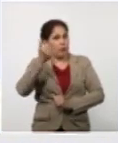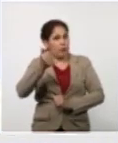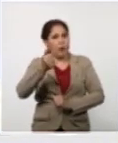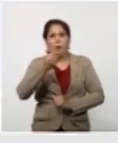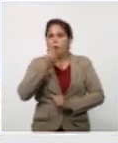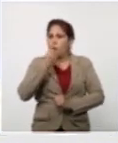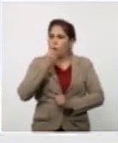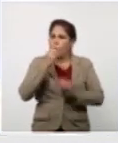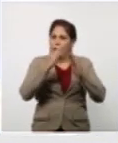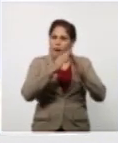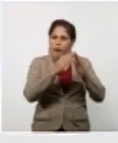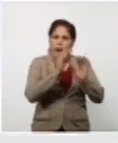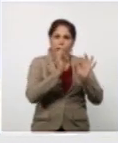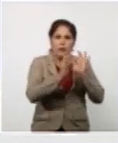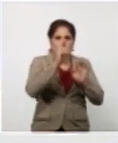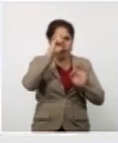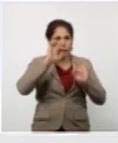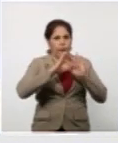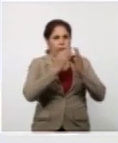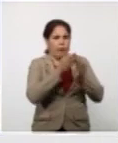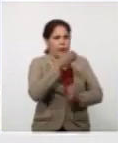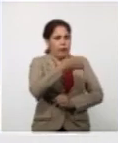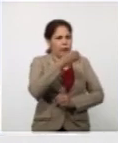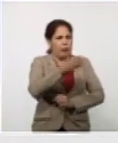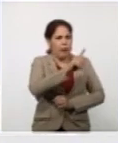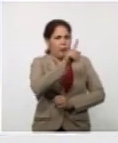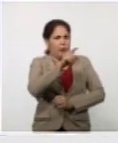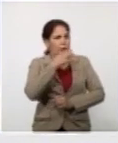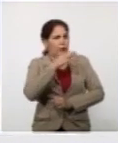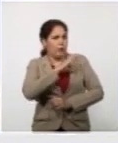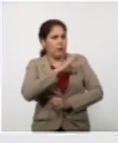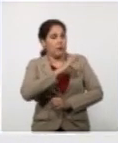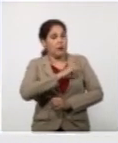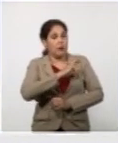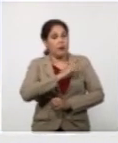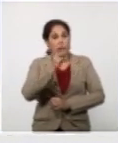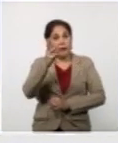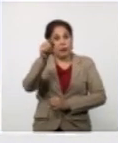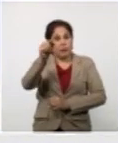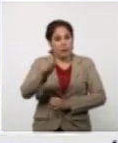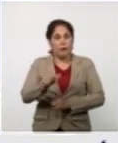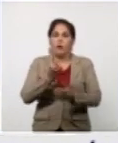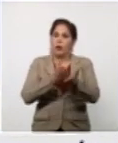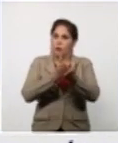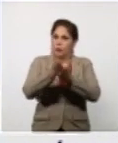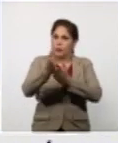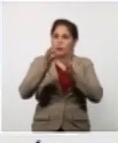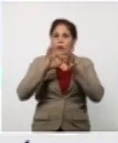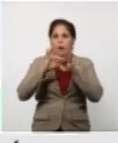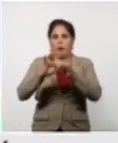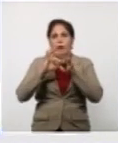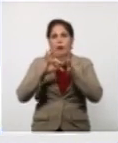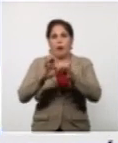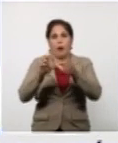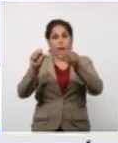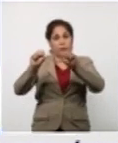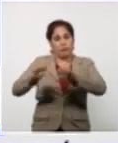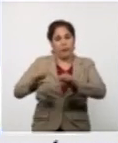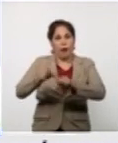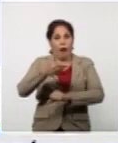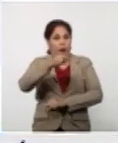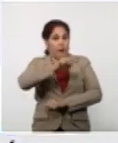1,848 patients have recovered, and they are back home under observation or